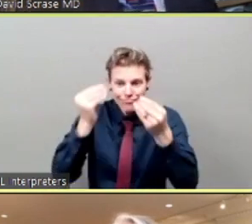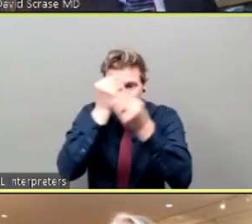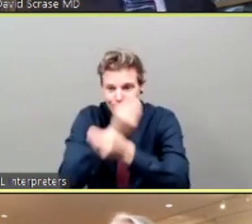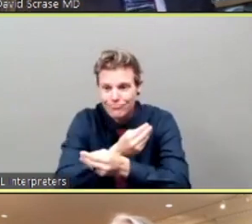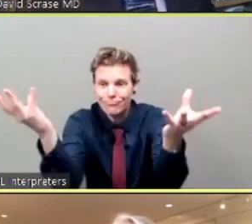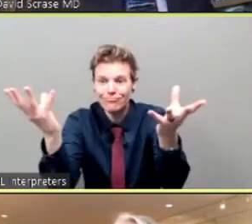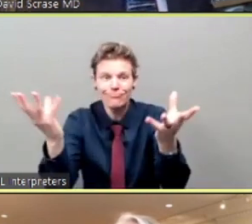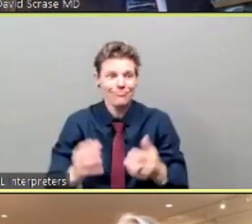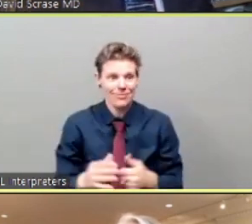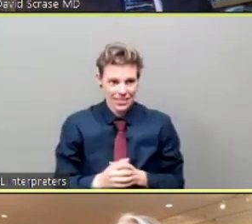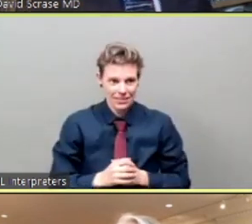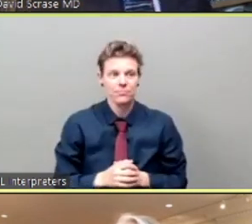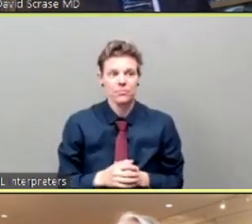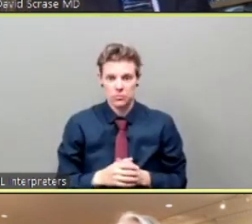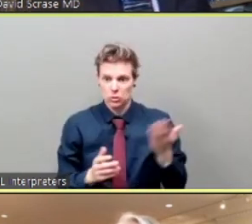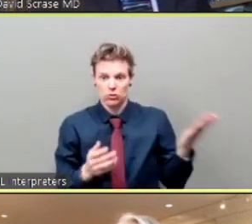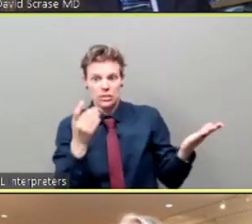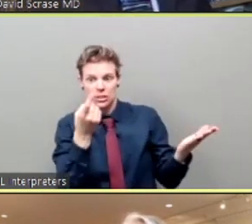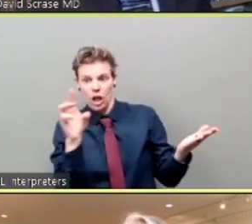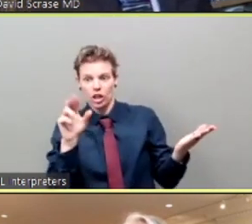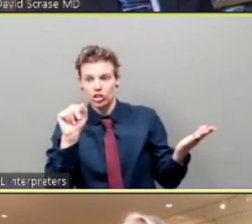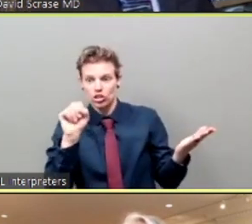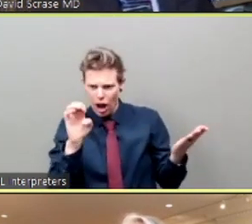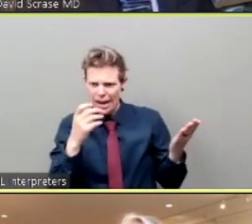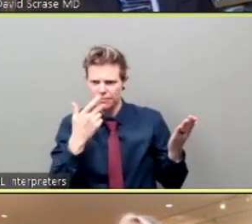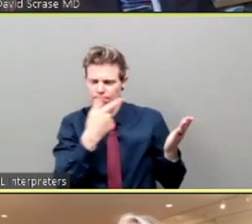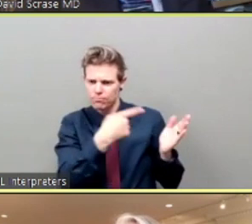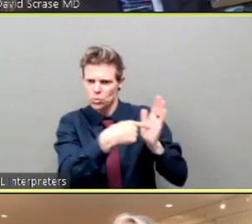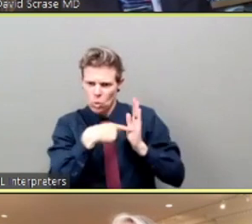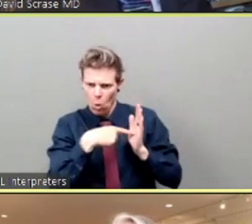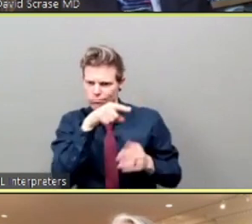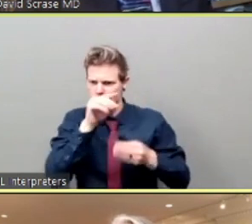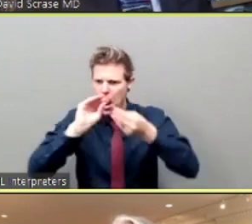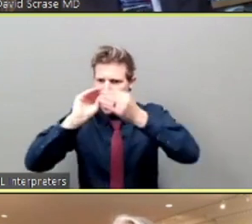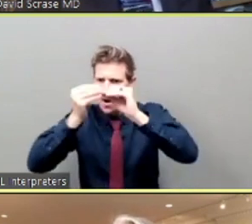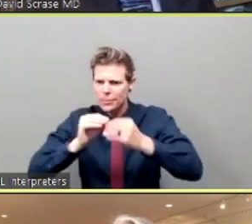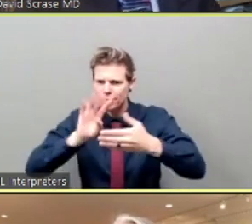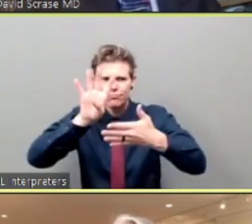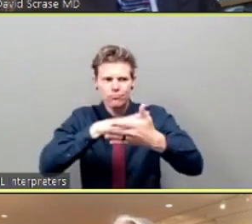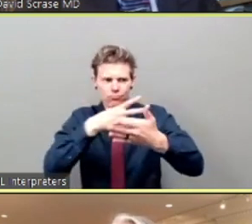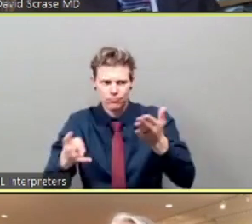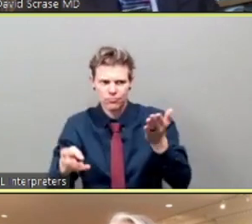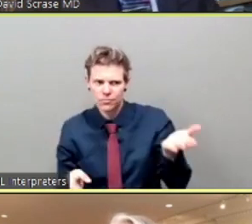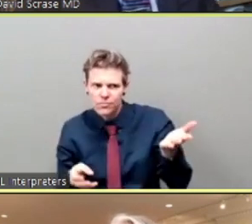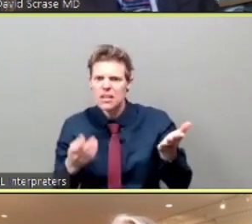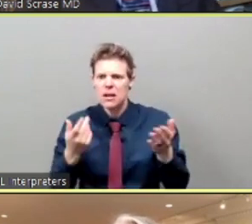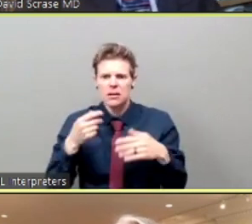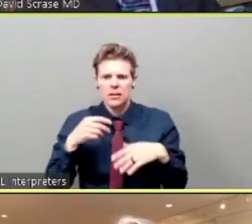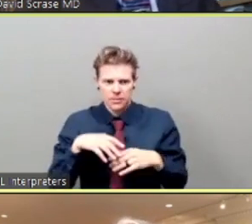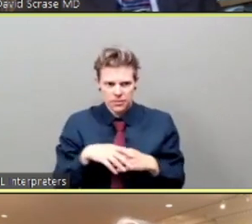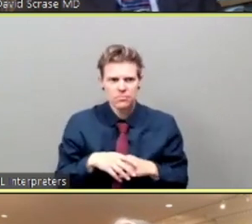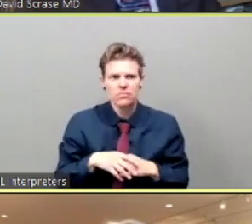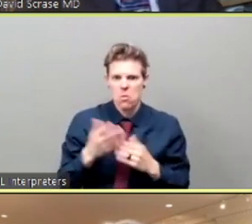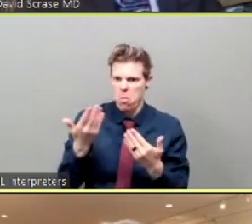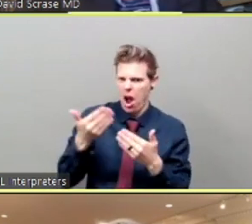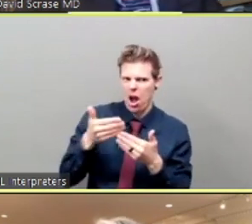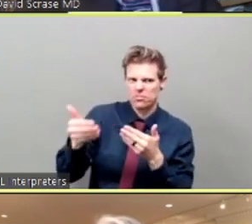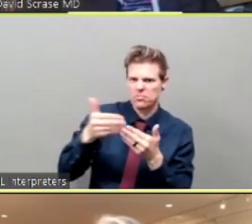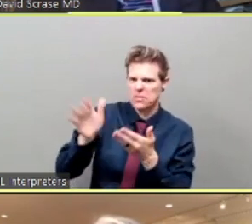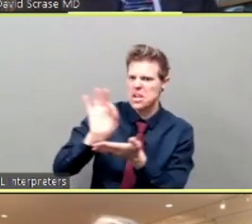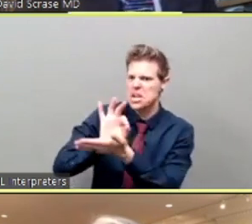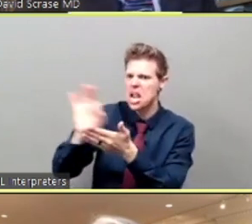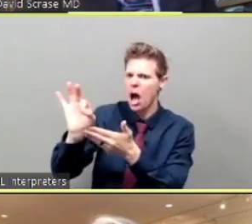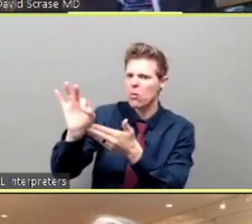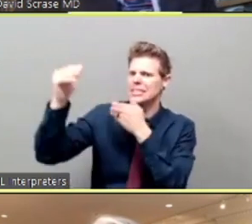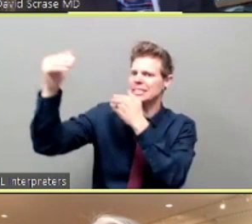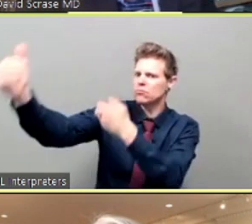show us what data we're using and what it looks like for the next 9 weeks. Take it away, Dr. Grace. Thank you